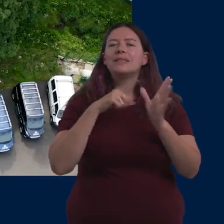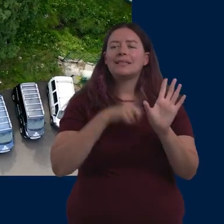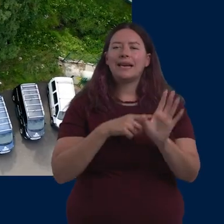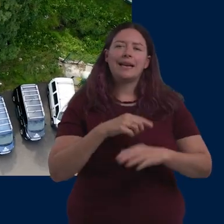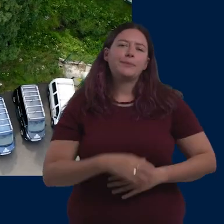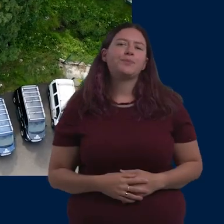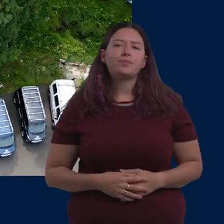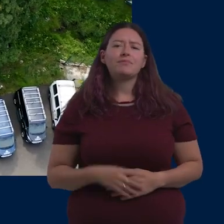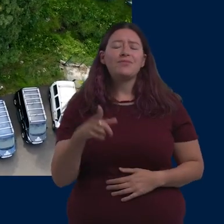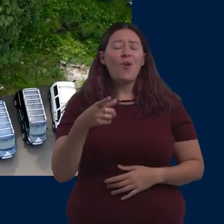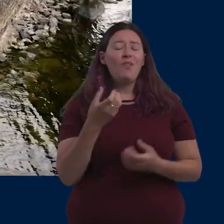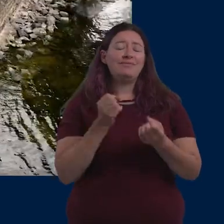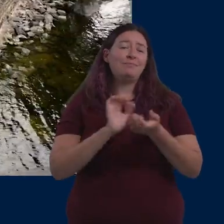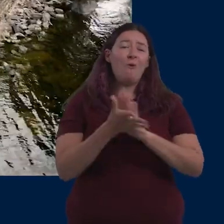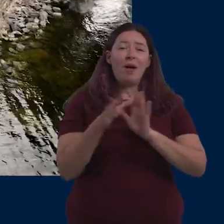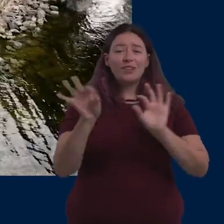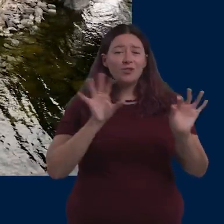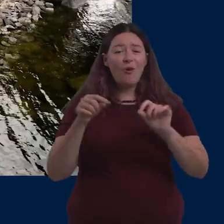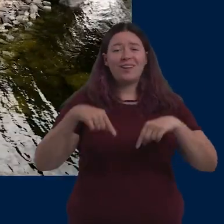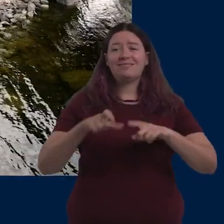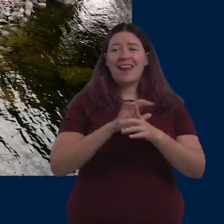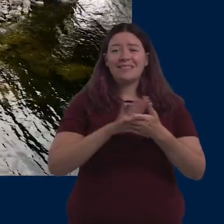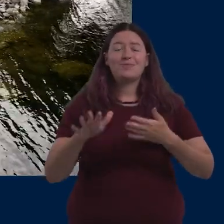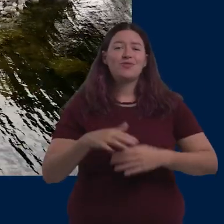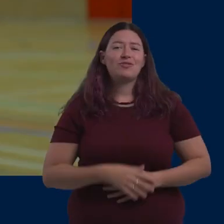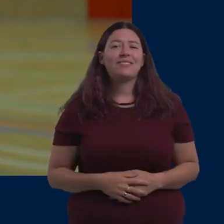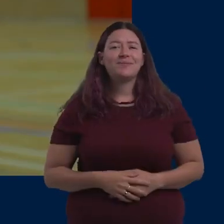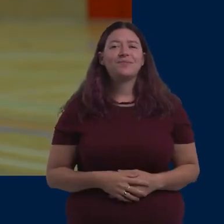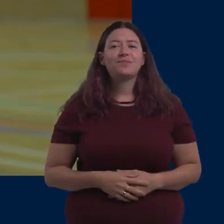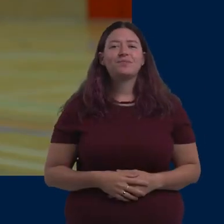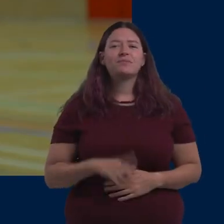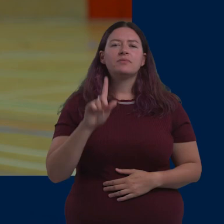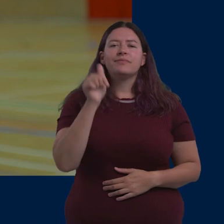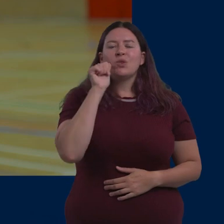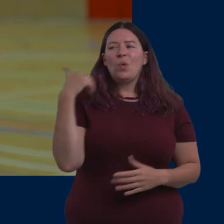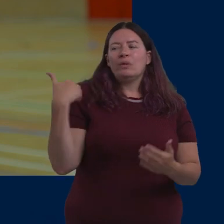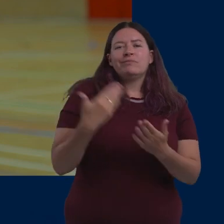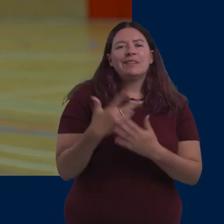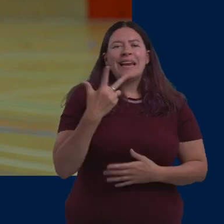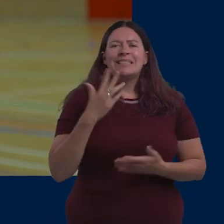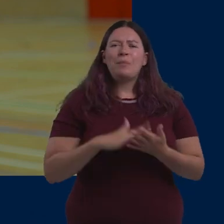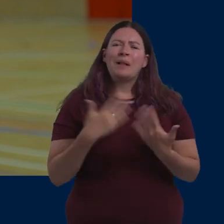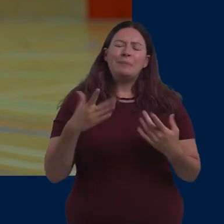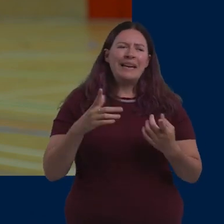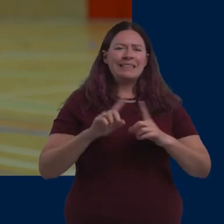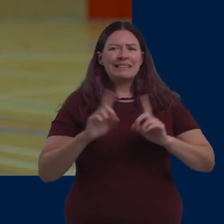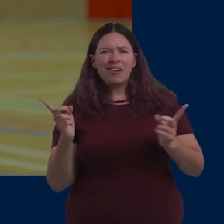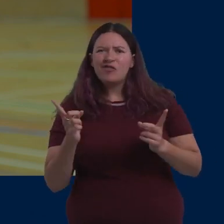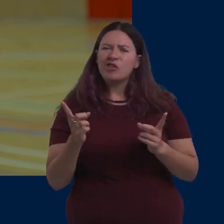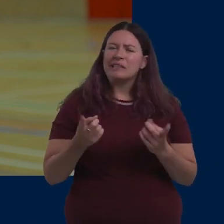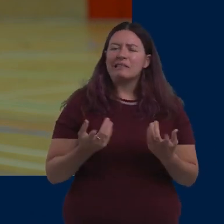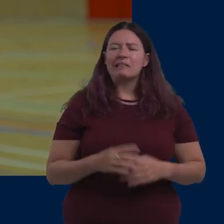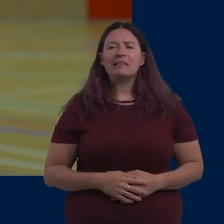Tay. You're truly spoiled for choice here at Edinburgh. It is safe to say the past 18 months haven't been as we all hoped